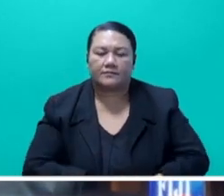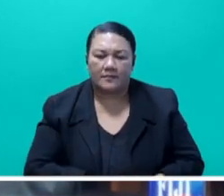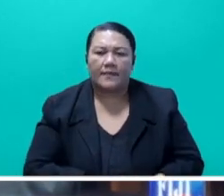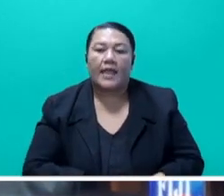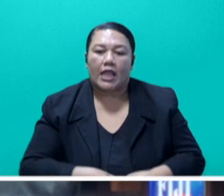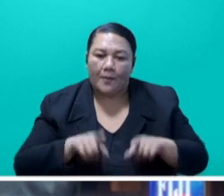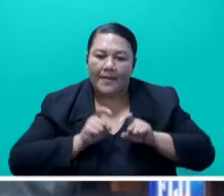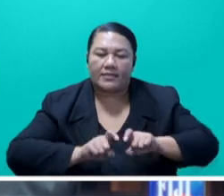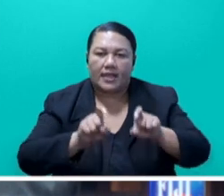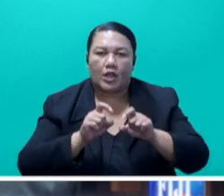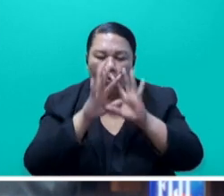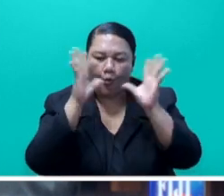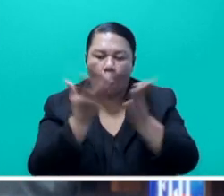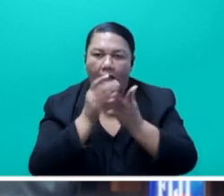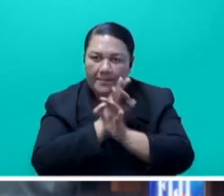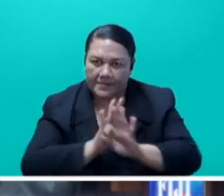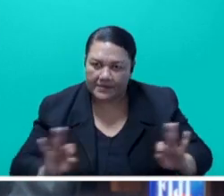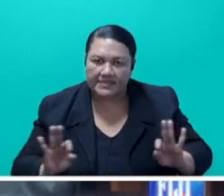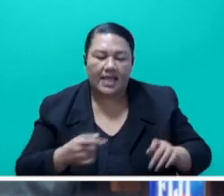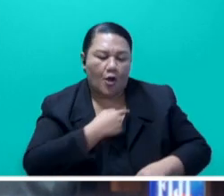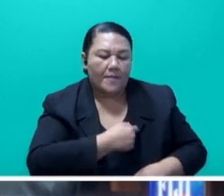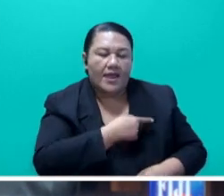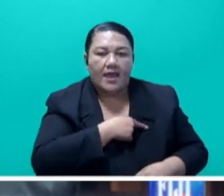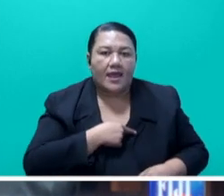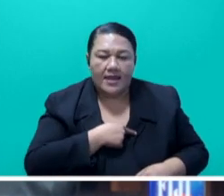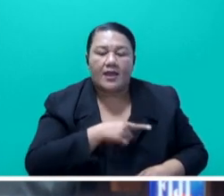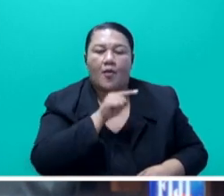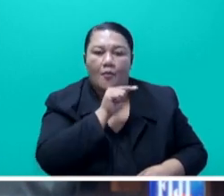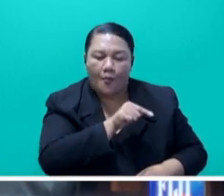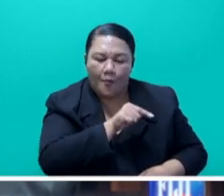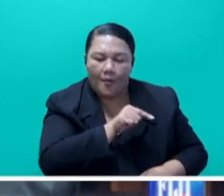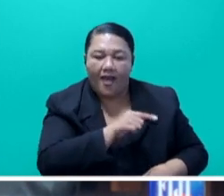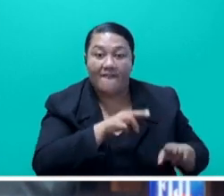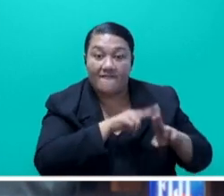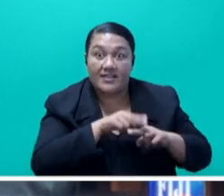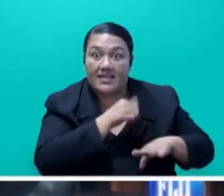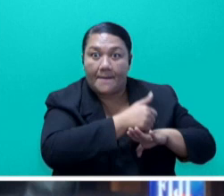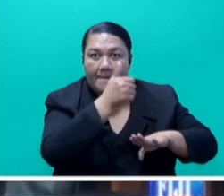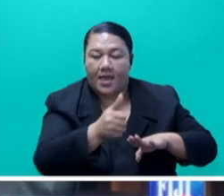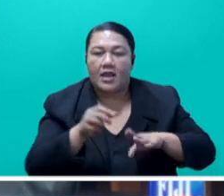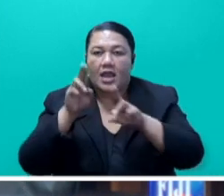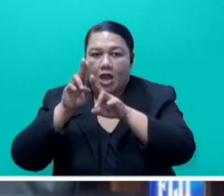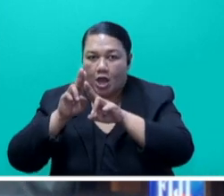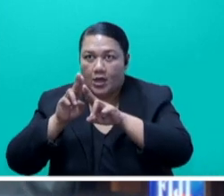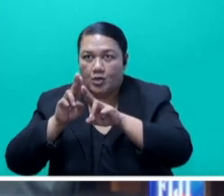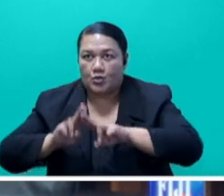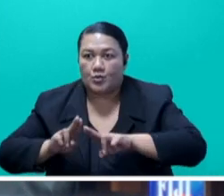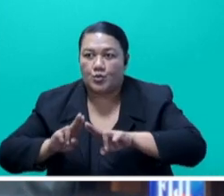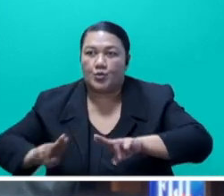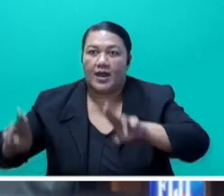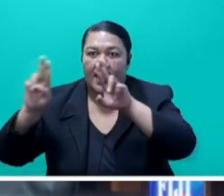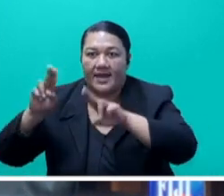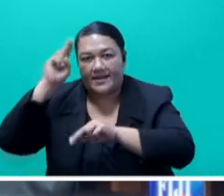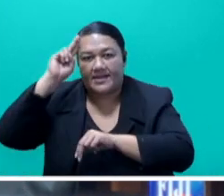peace. This is an ongoing commitment between the Fijian government and the United Nations. Mr. Speaker, sir, in terms